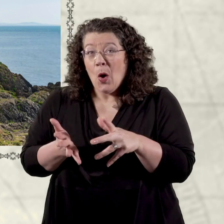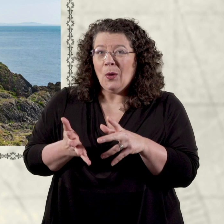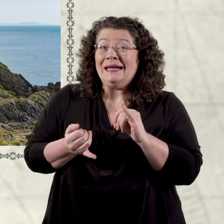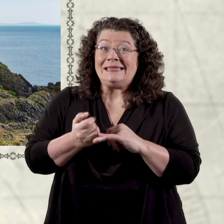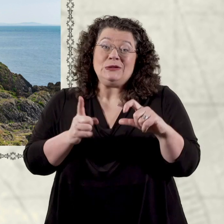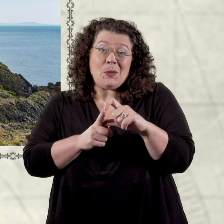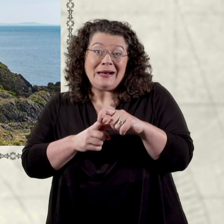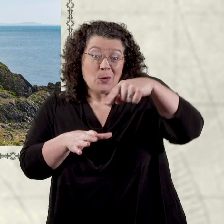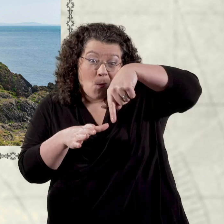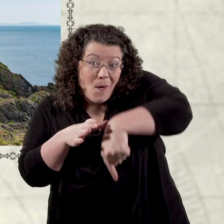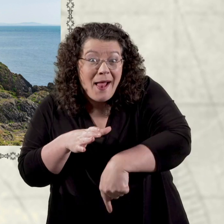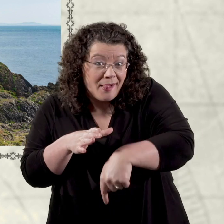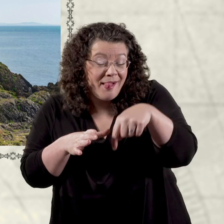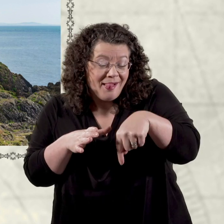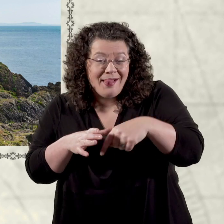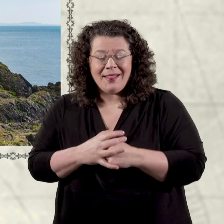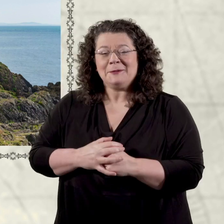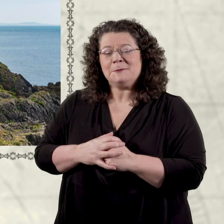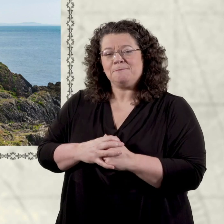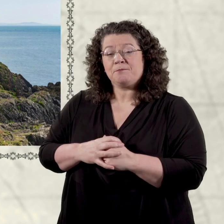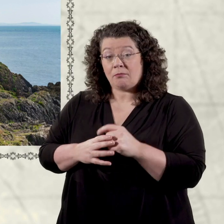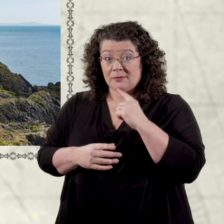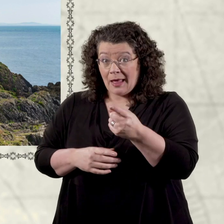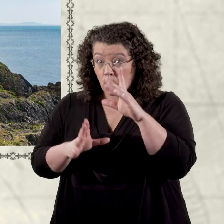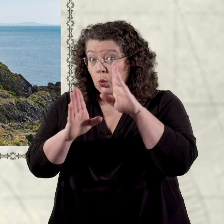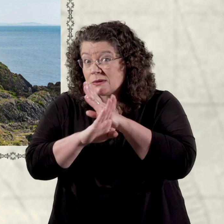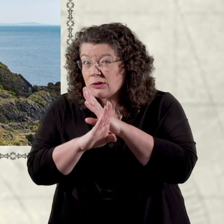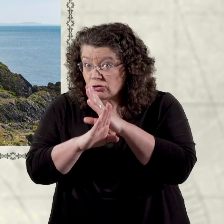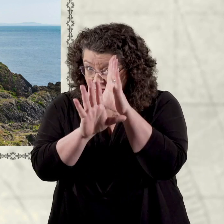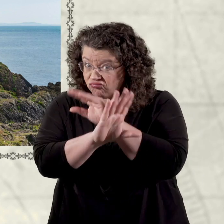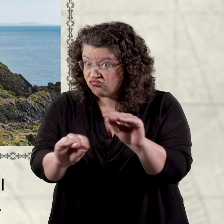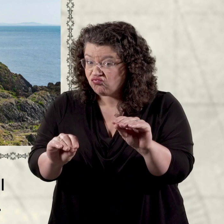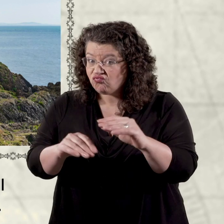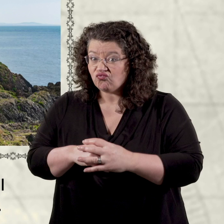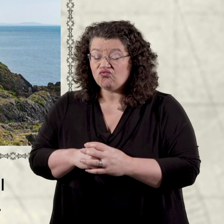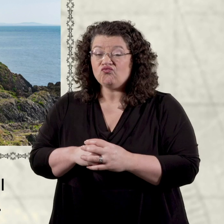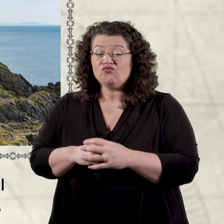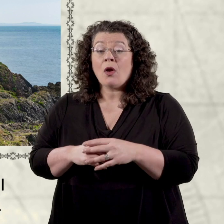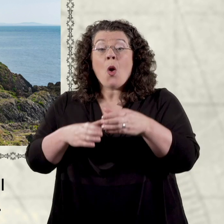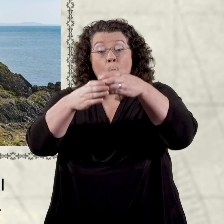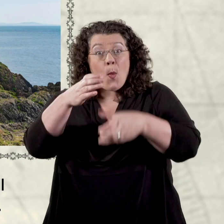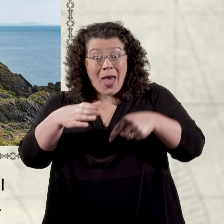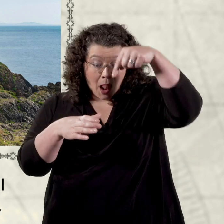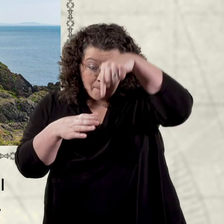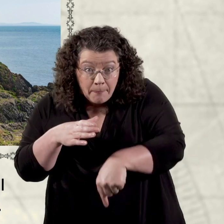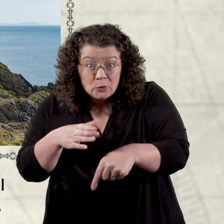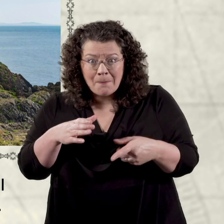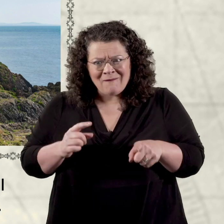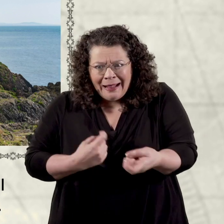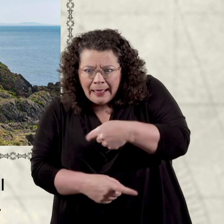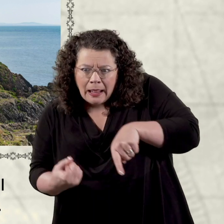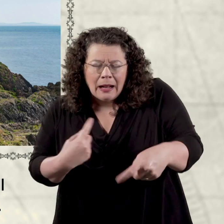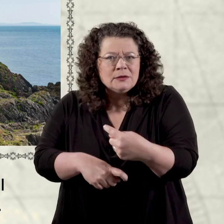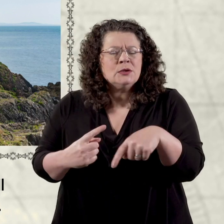St Dwynwen's well, of course. And I'll tell you a secret. The eels that live in the bottom of the